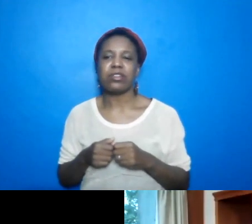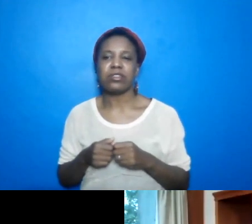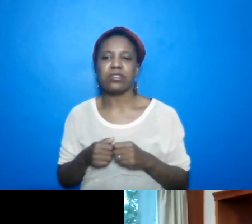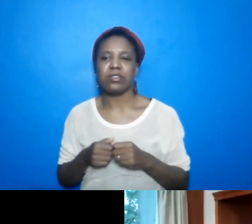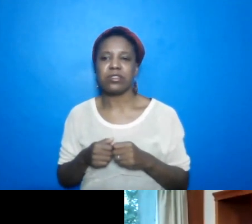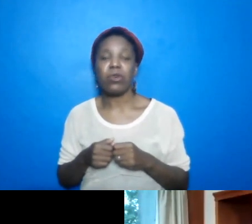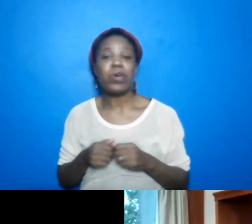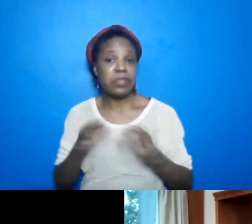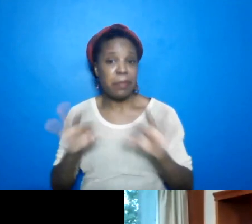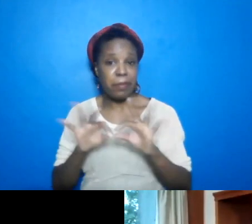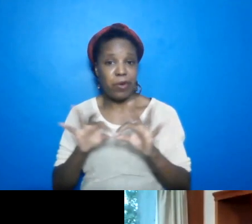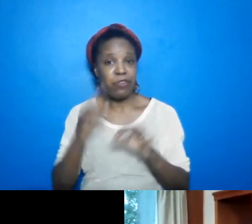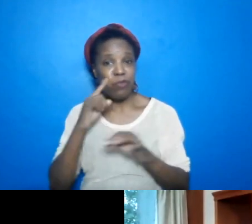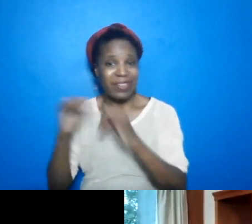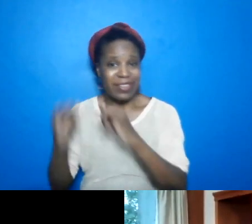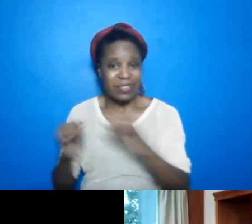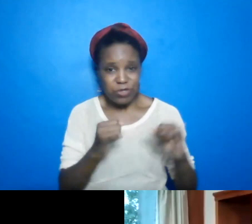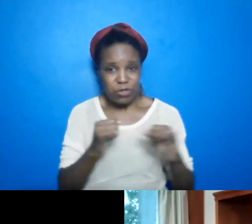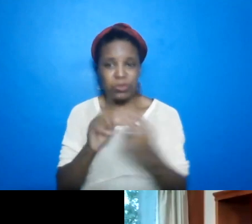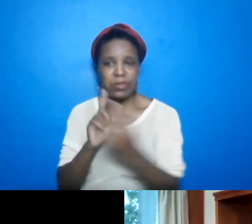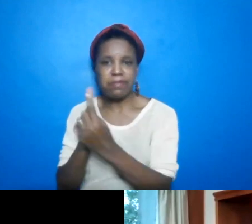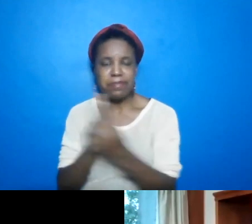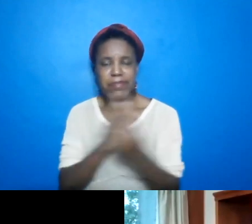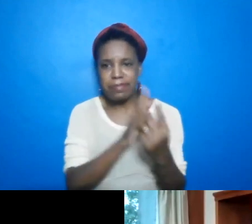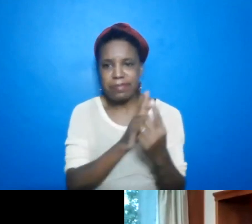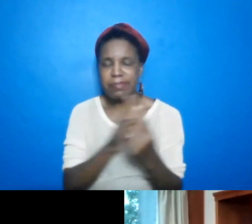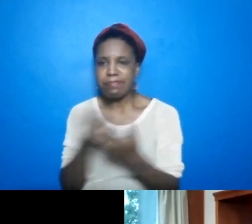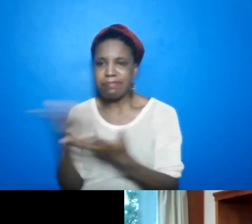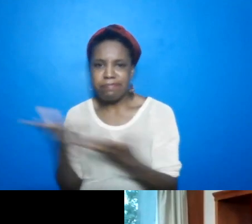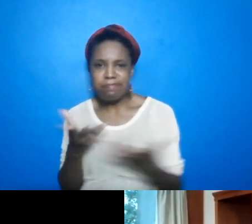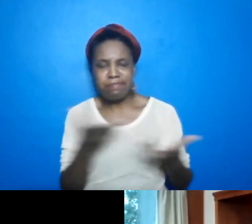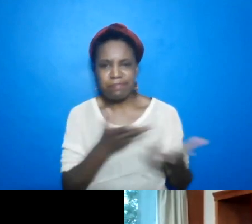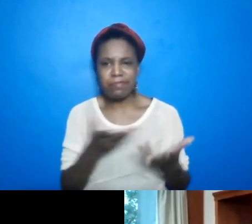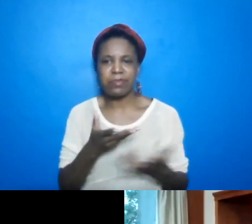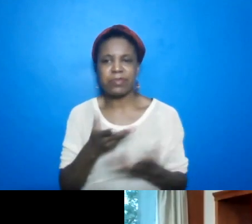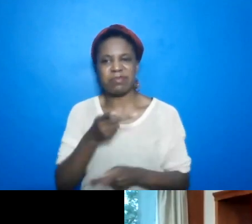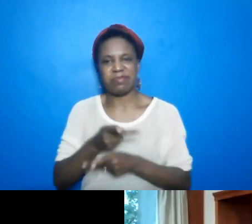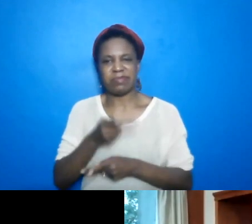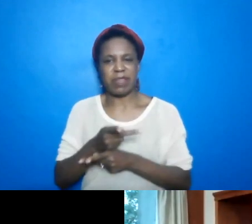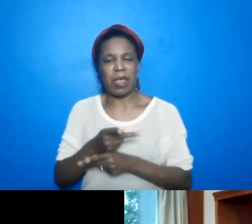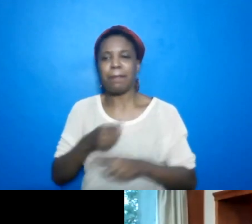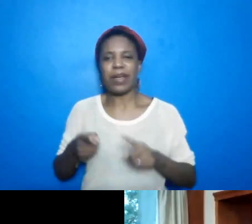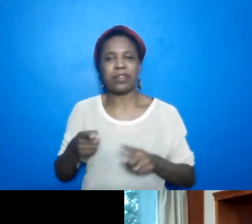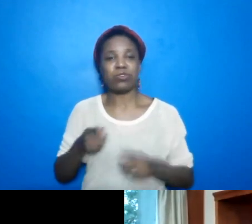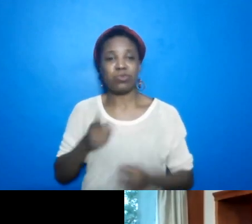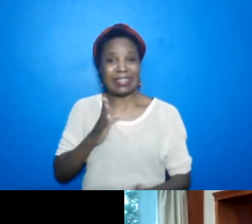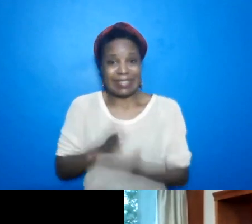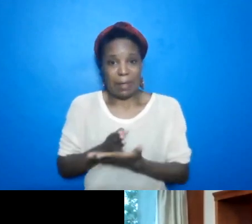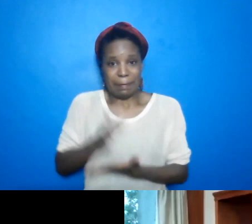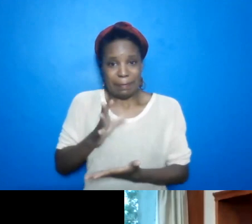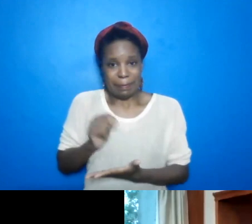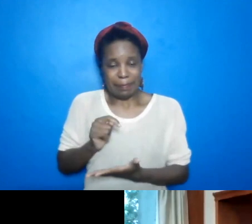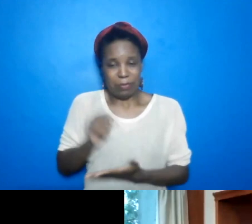experiencing it. But you can't stop it one episode at a time. You've got to dig in the dirt to understand what are